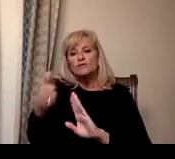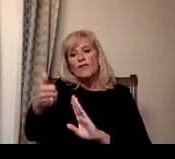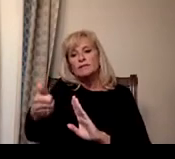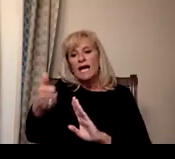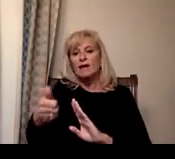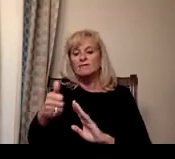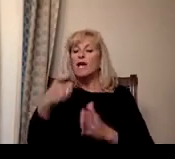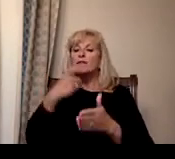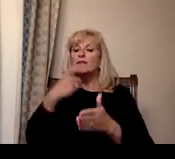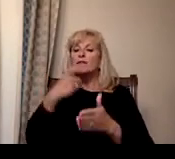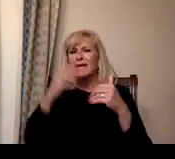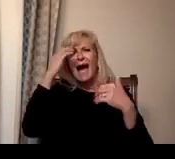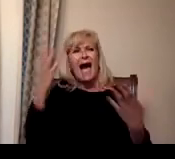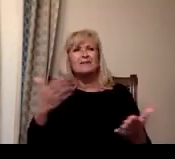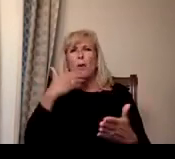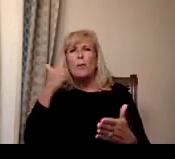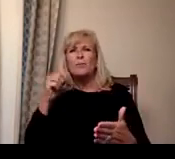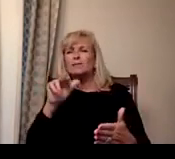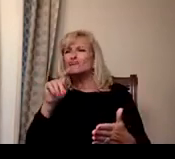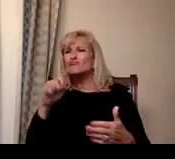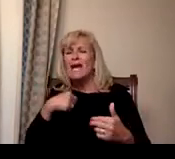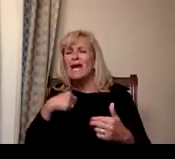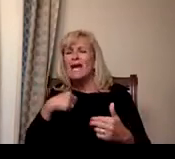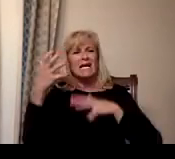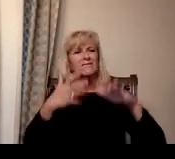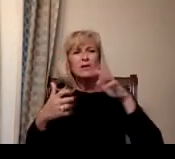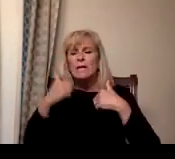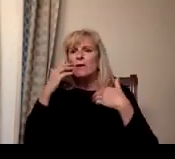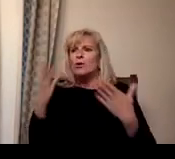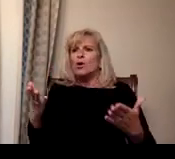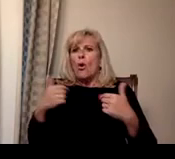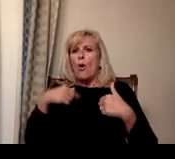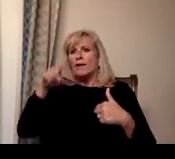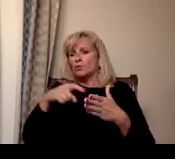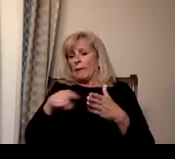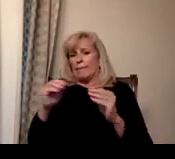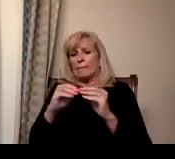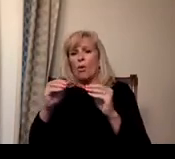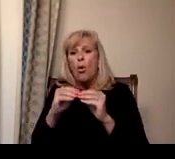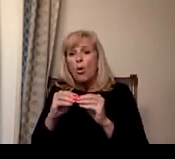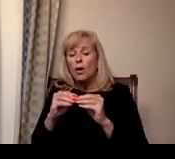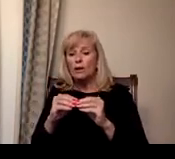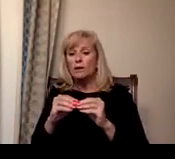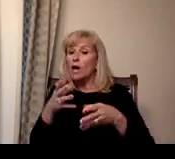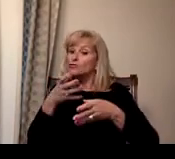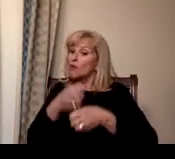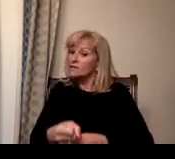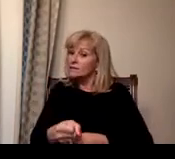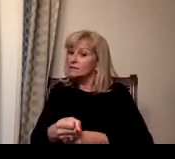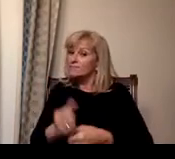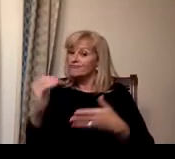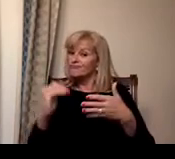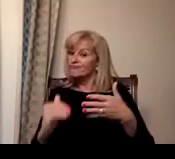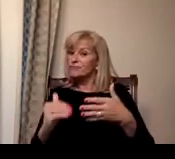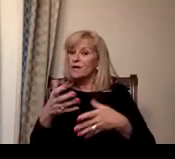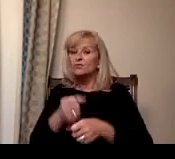not sure what the best rate is. They're confused. They don't know if they're going to pay more. Trust issues. A lot